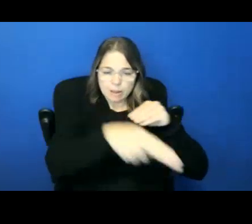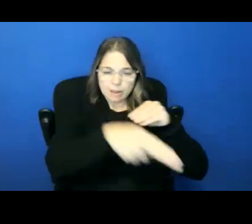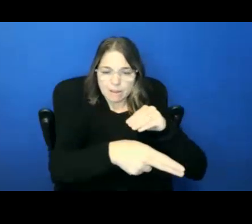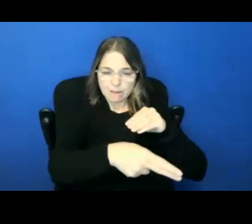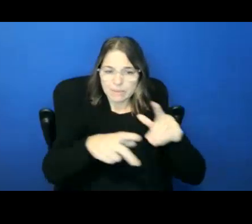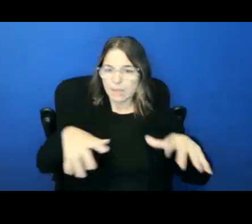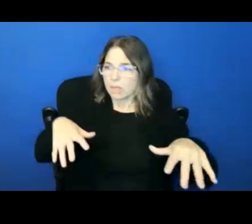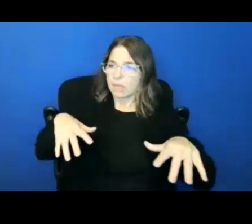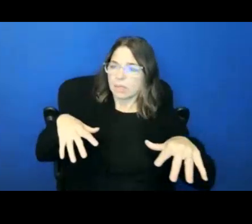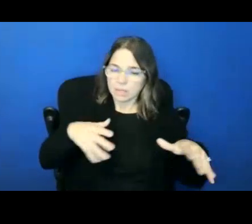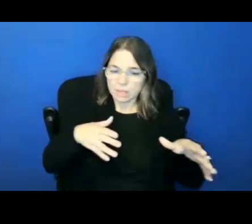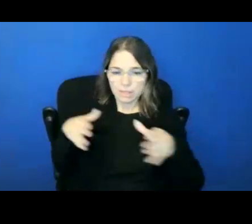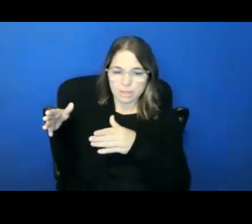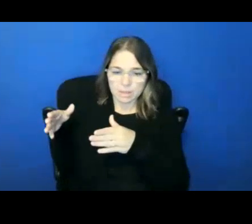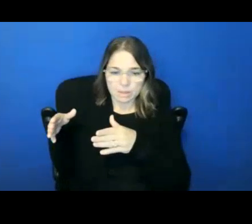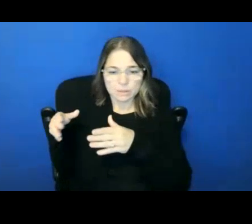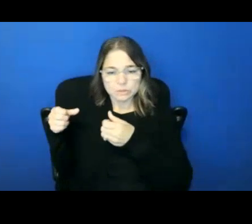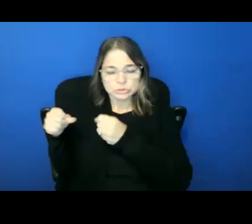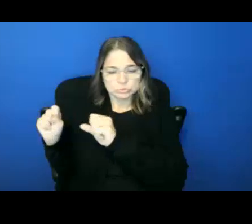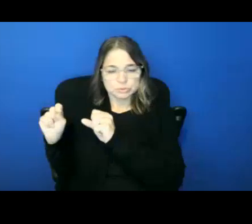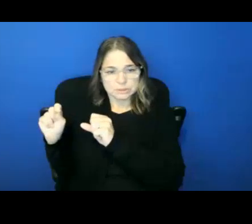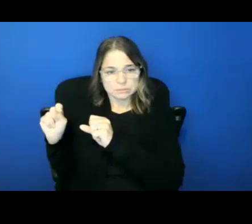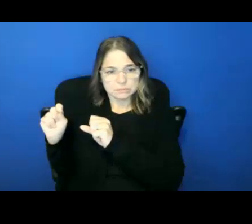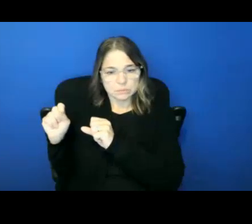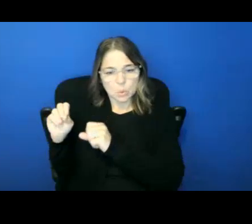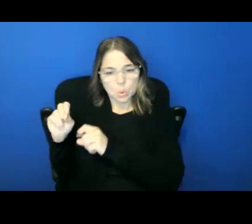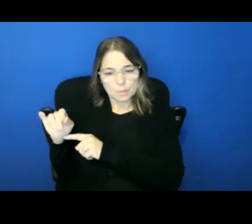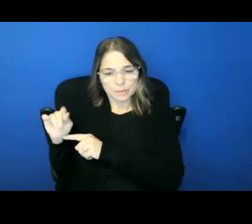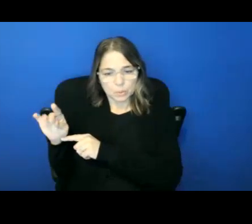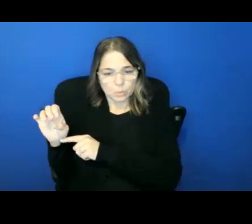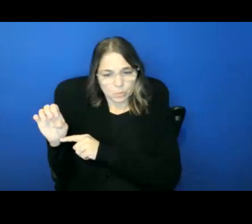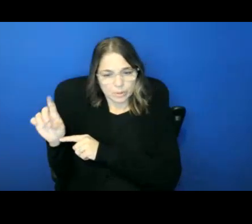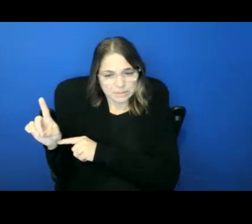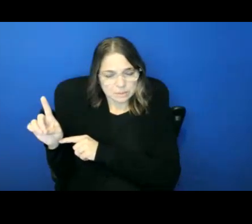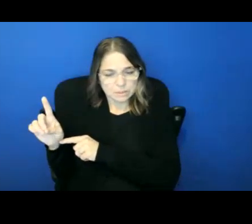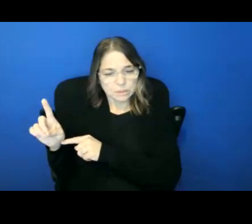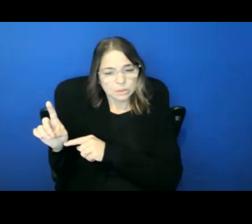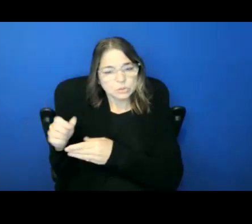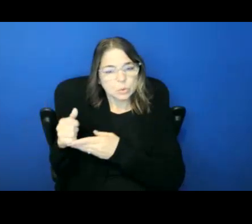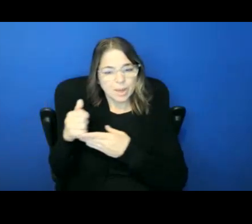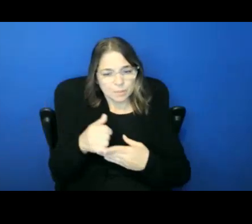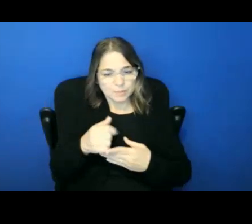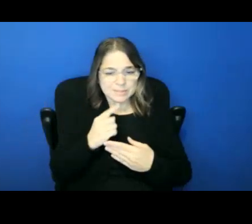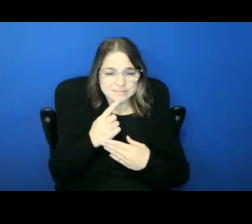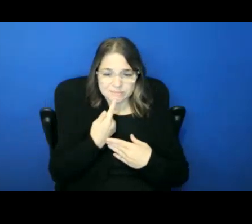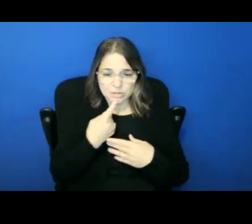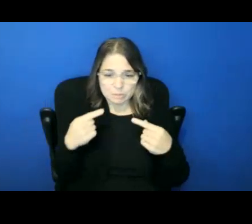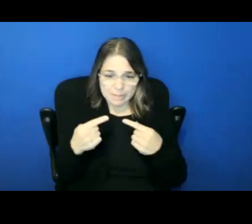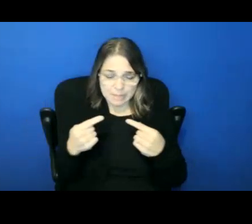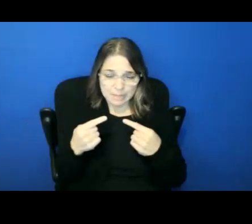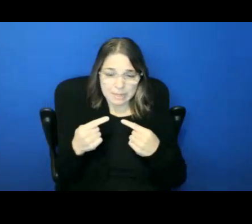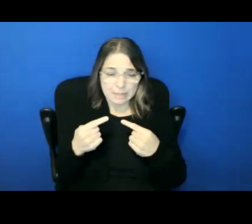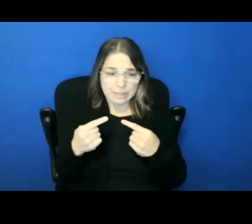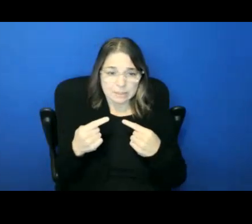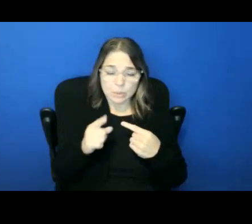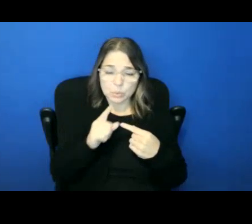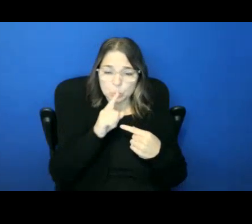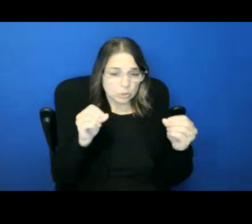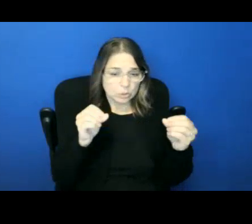from the opioids, and then turned to street opioids to really self-treat that severe pain that he had that really